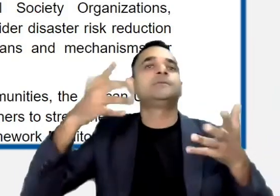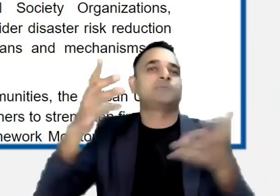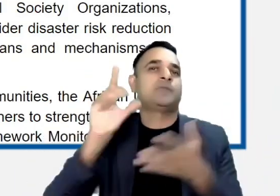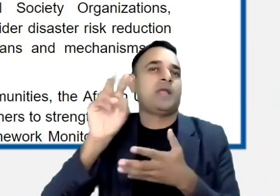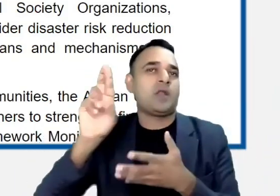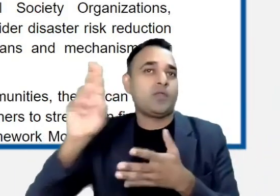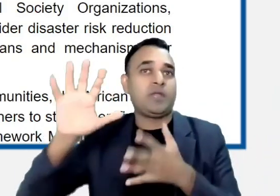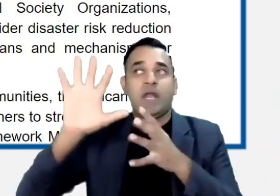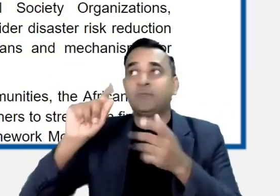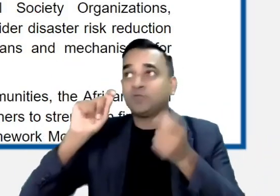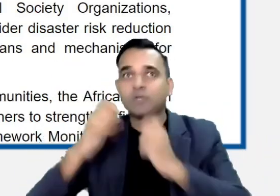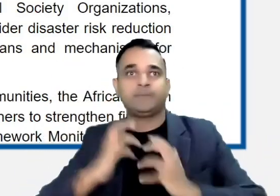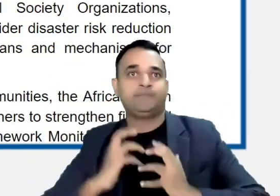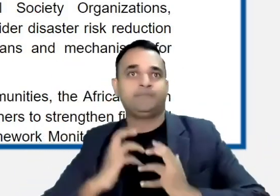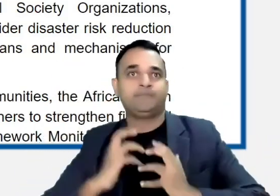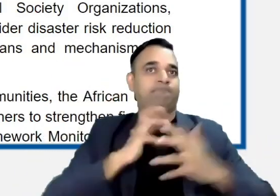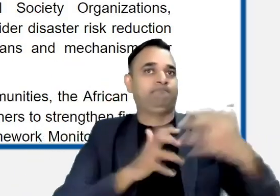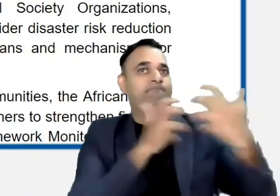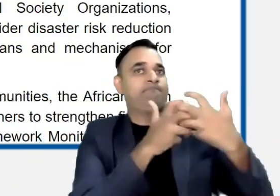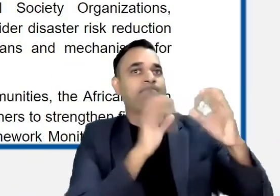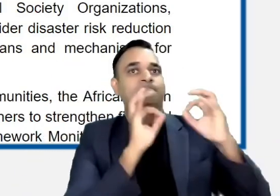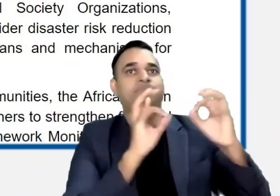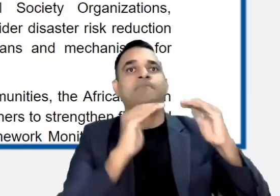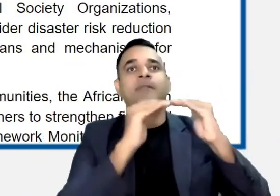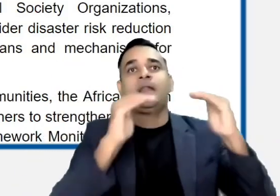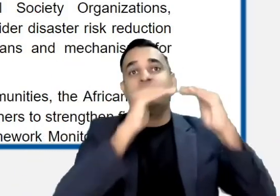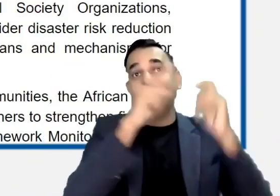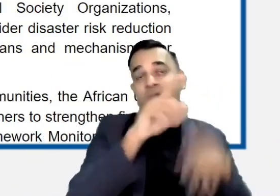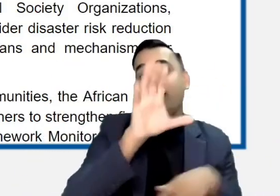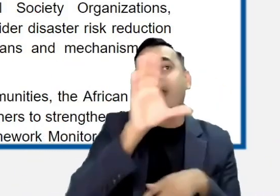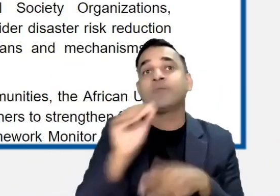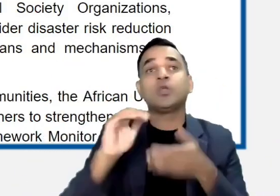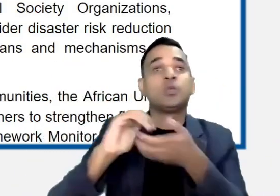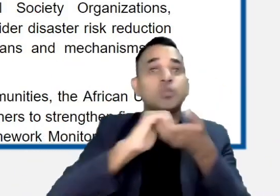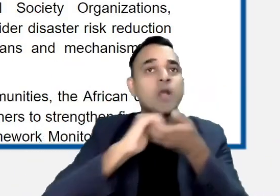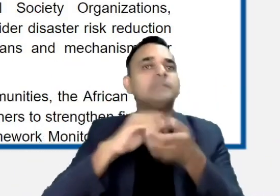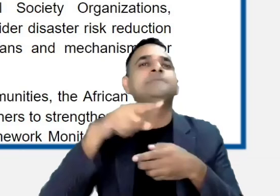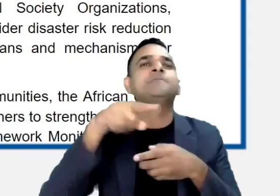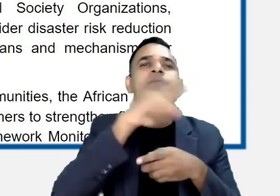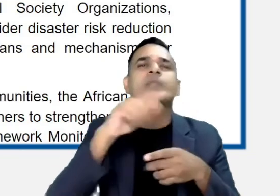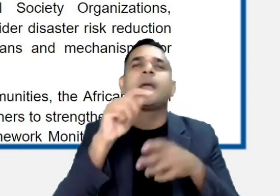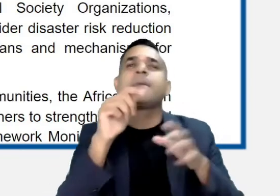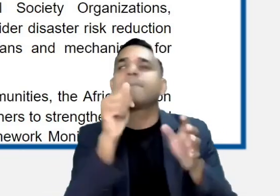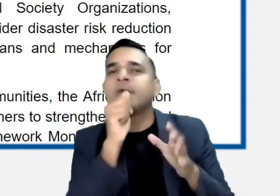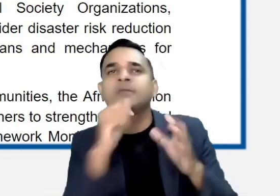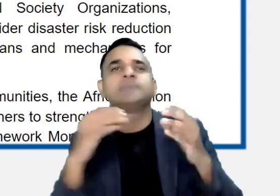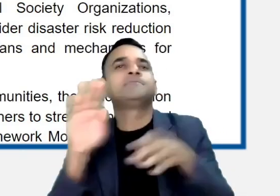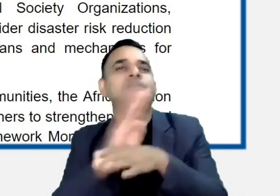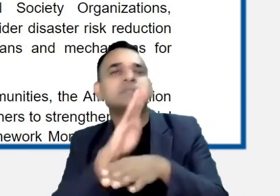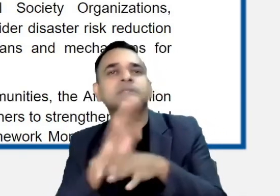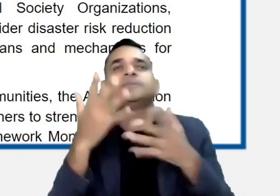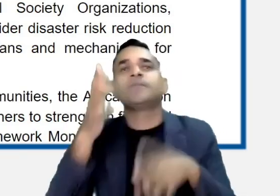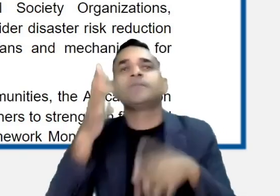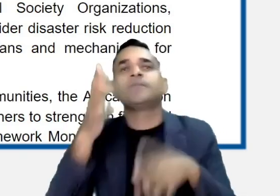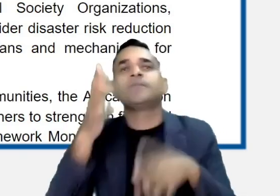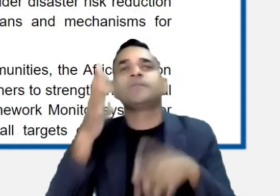for, respond to, and recover from the COVID-19 pandemic, while continuing efforts to deal with other hazards and their